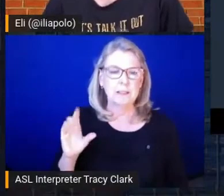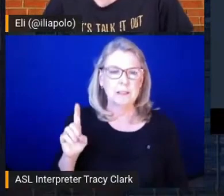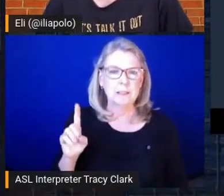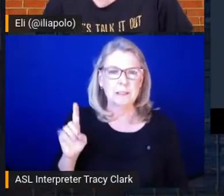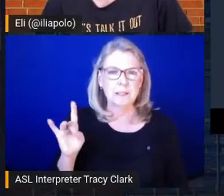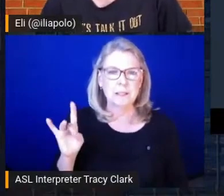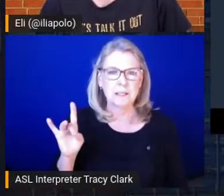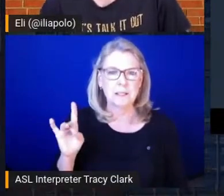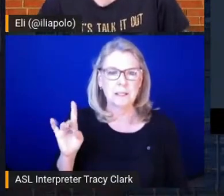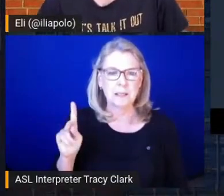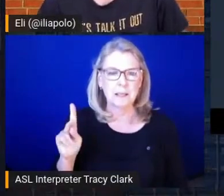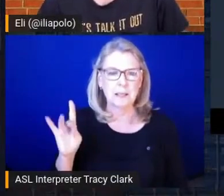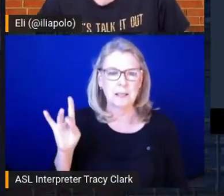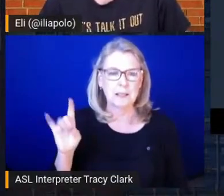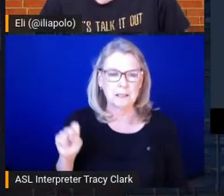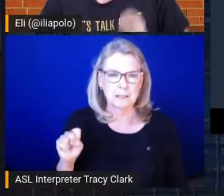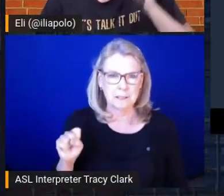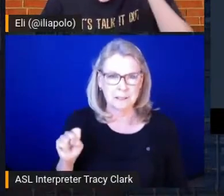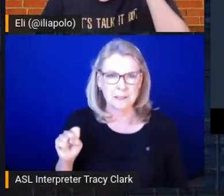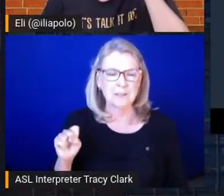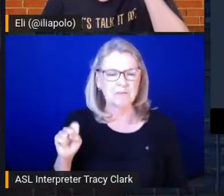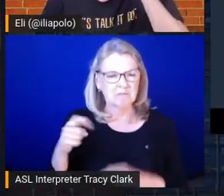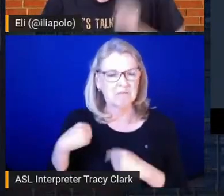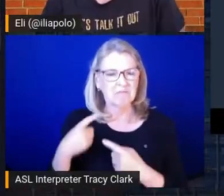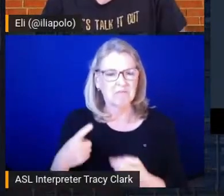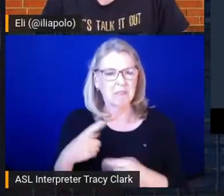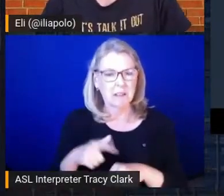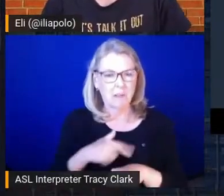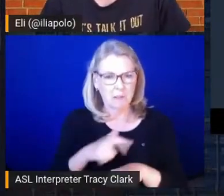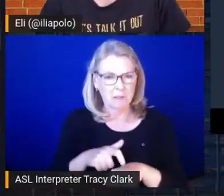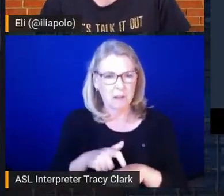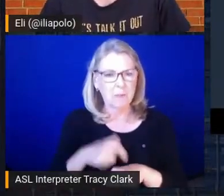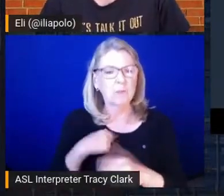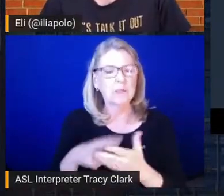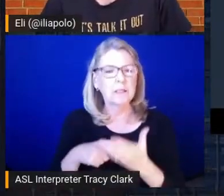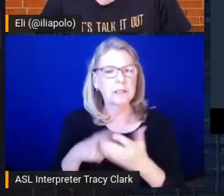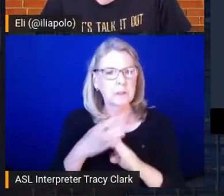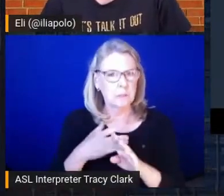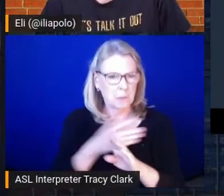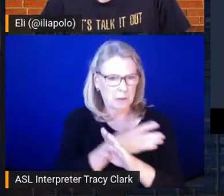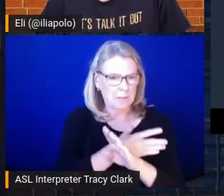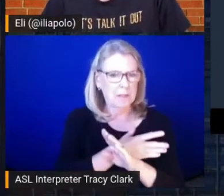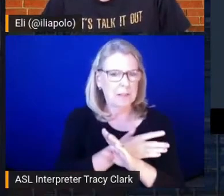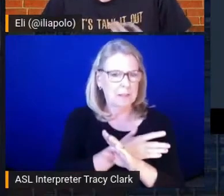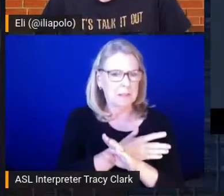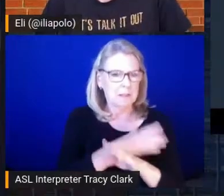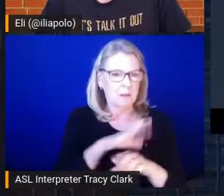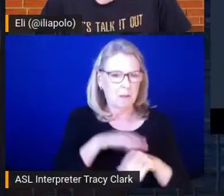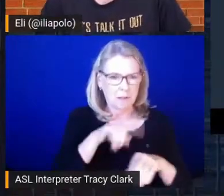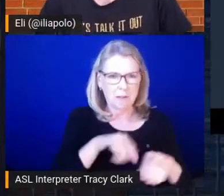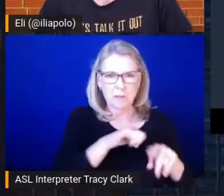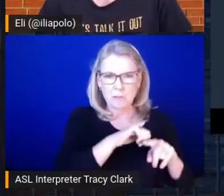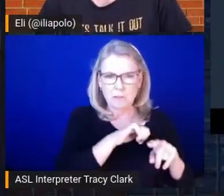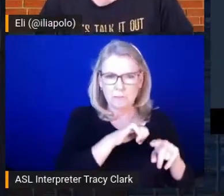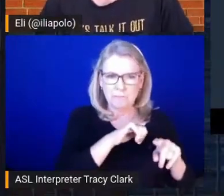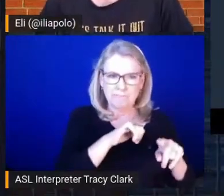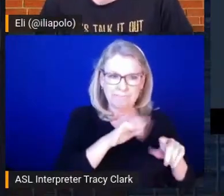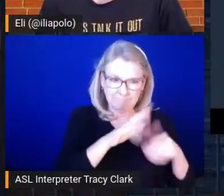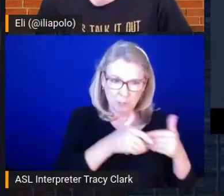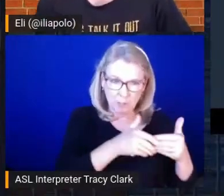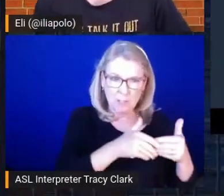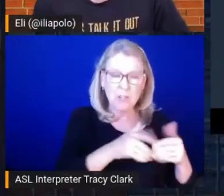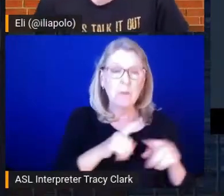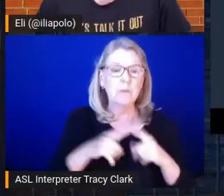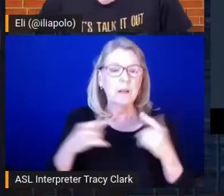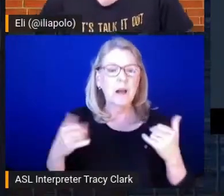at the previous Container Day. But I do always like to start these sessions with a quick overview on what CDK8s actually is and why you should